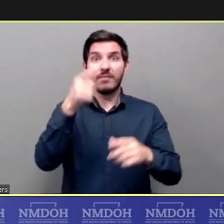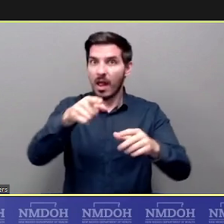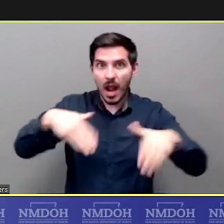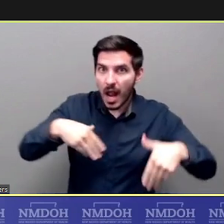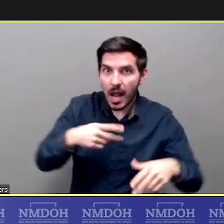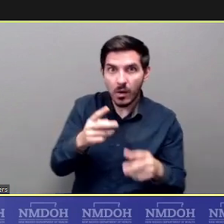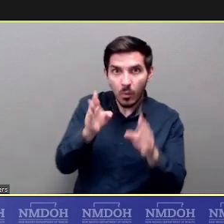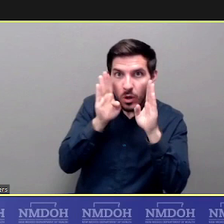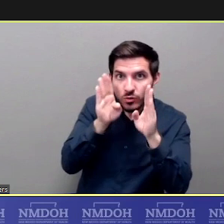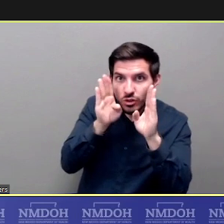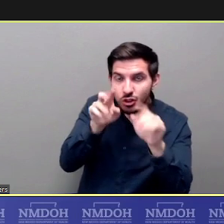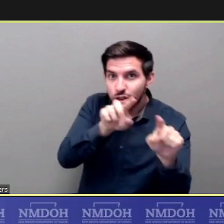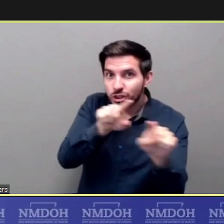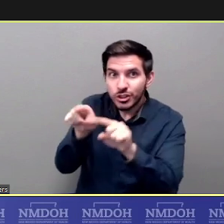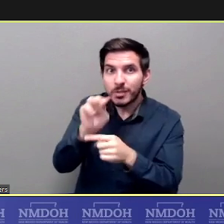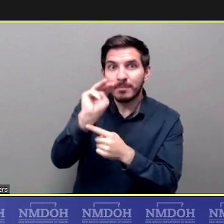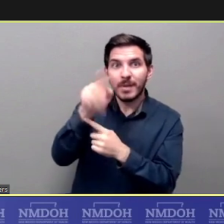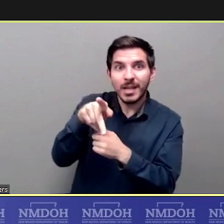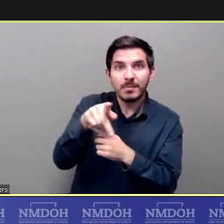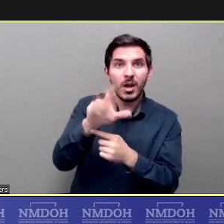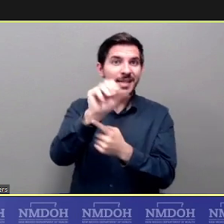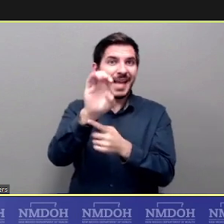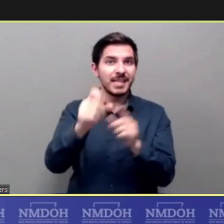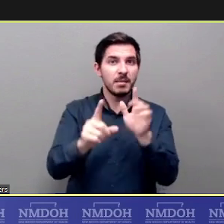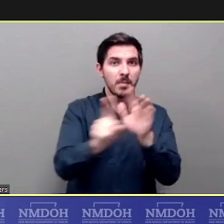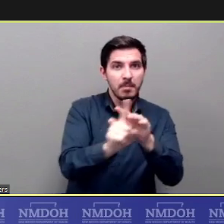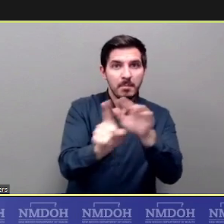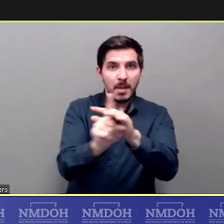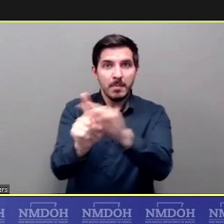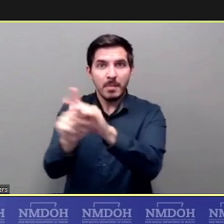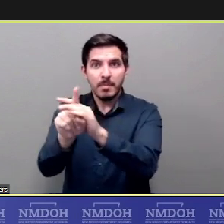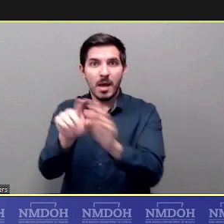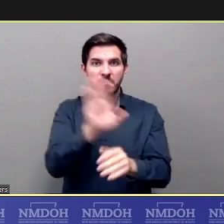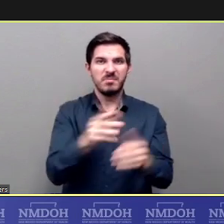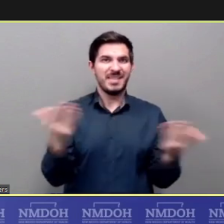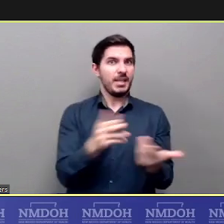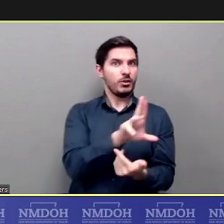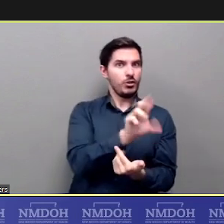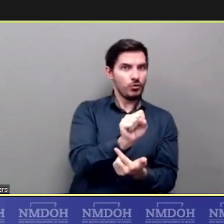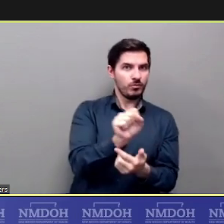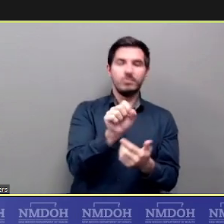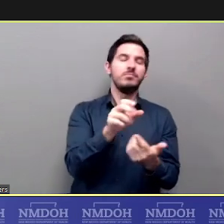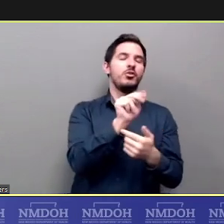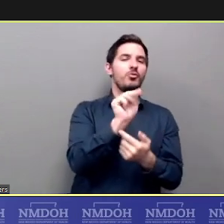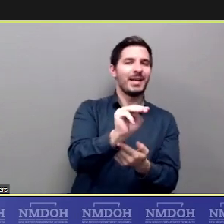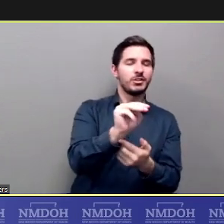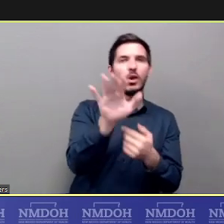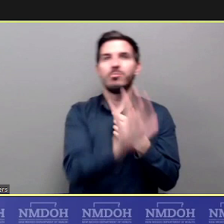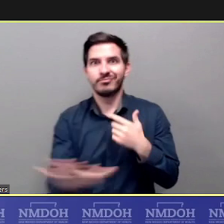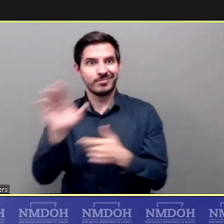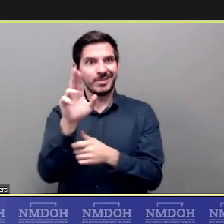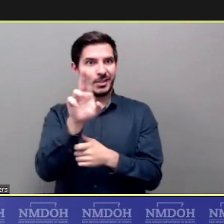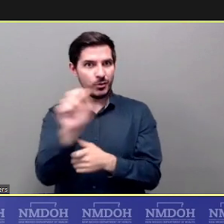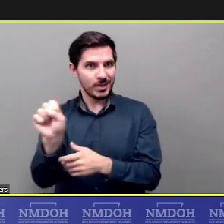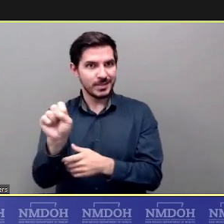us, the monkey cases in US and New Mexico, globally,